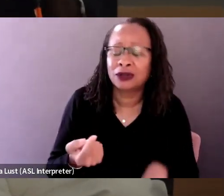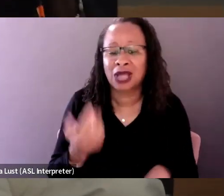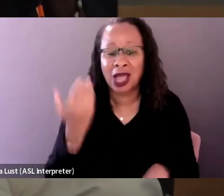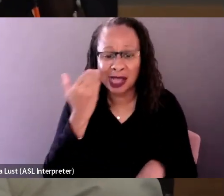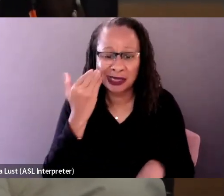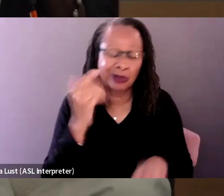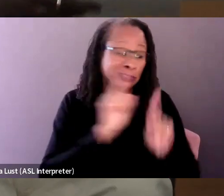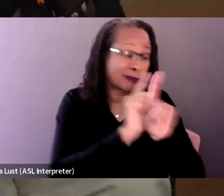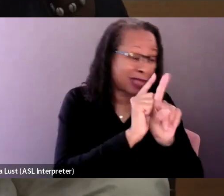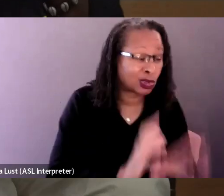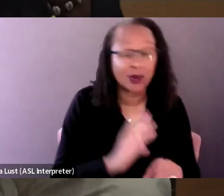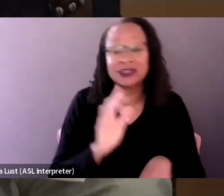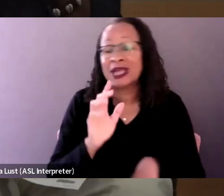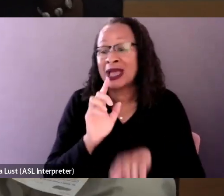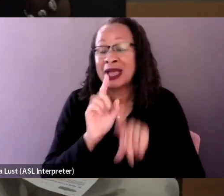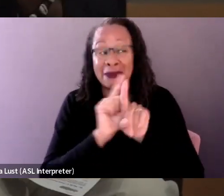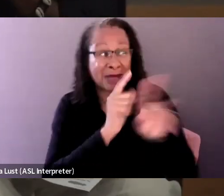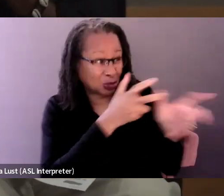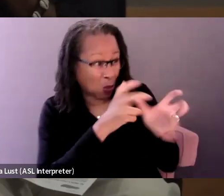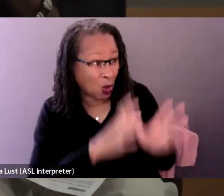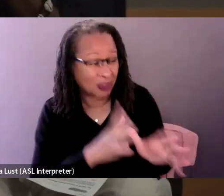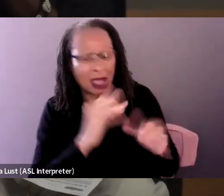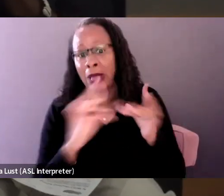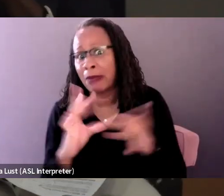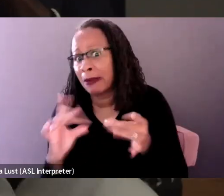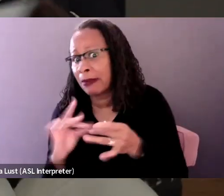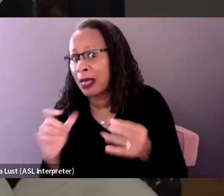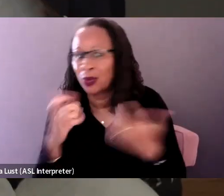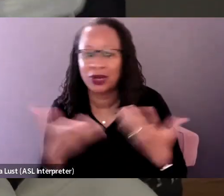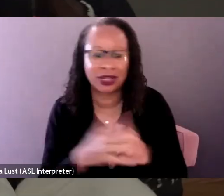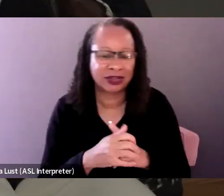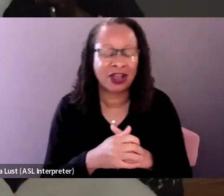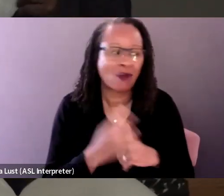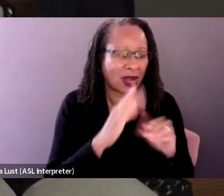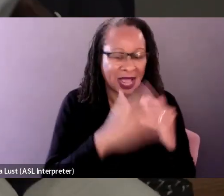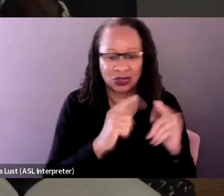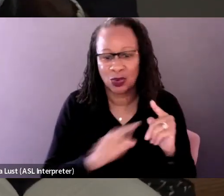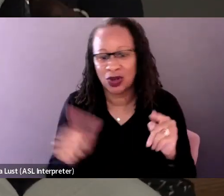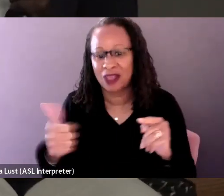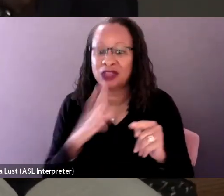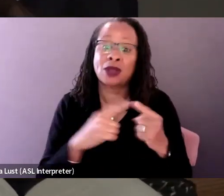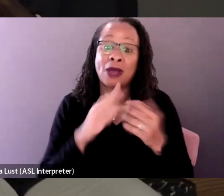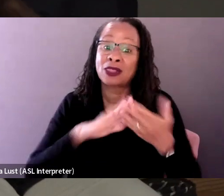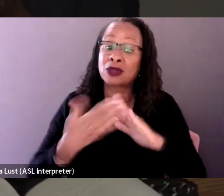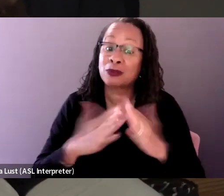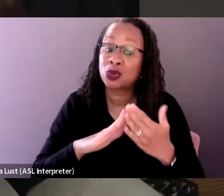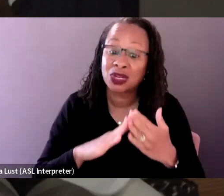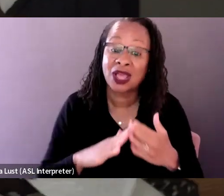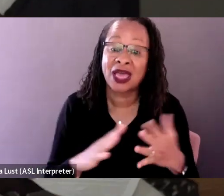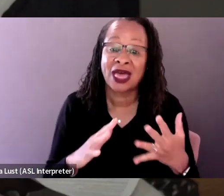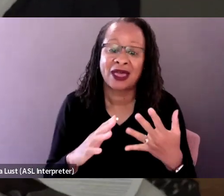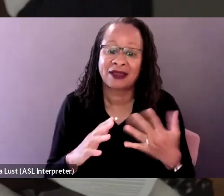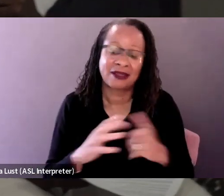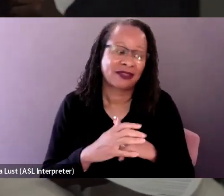and mentees and blah, blah, blah up in the audience here. Talk about the community that helped bring the idea to